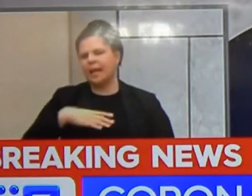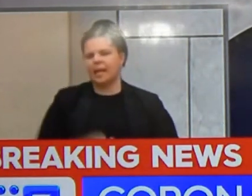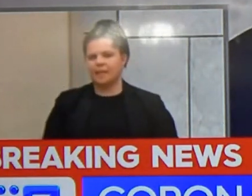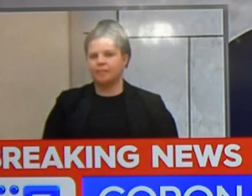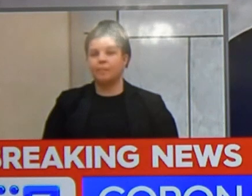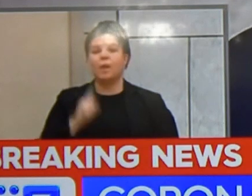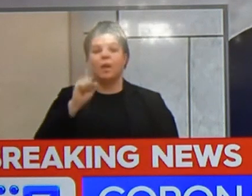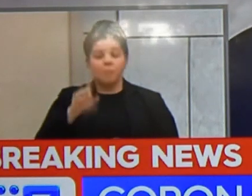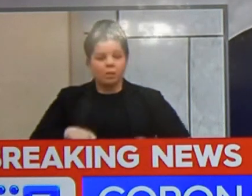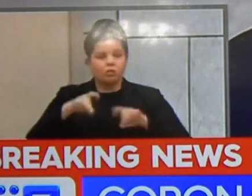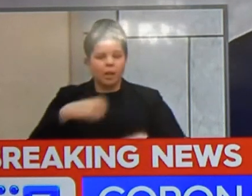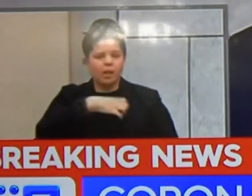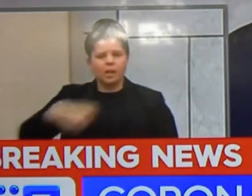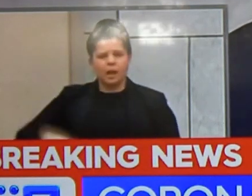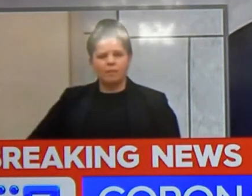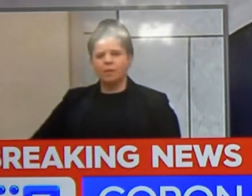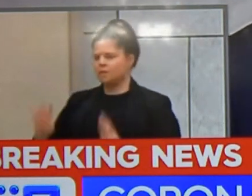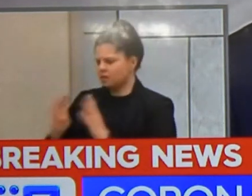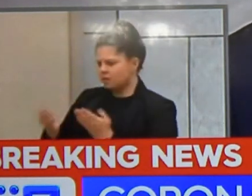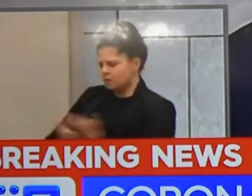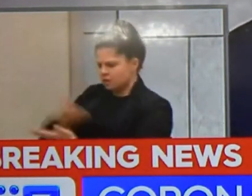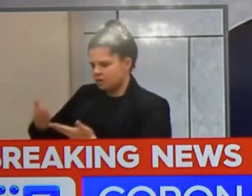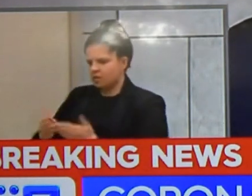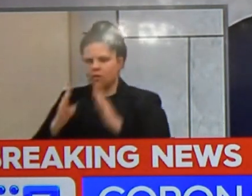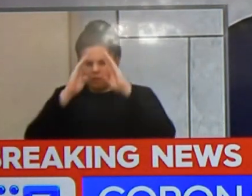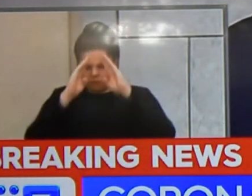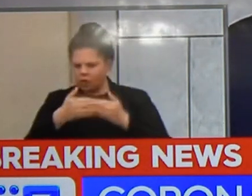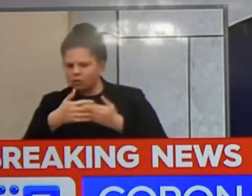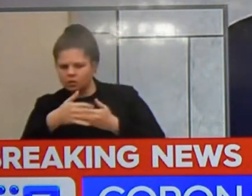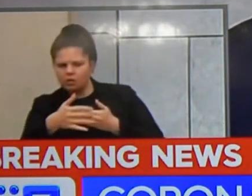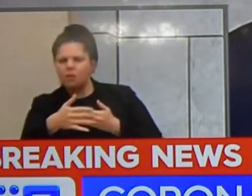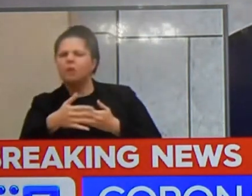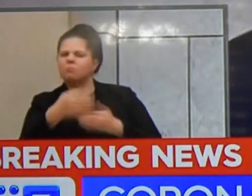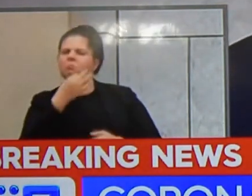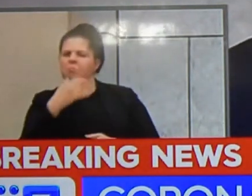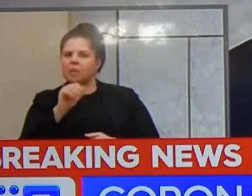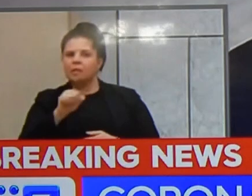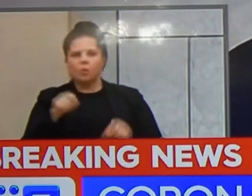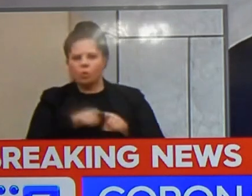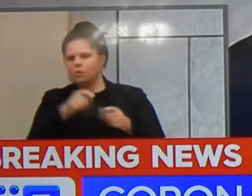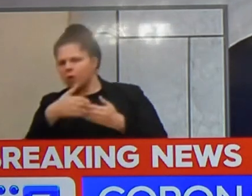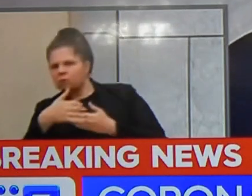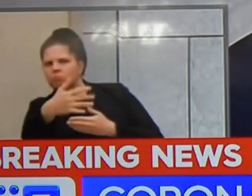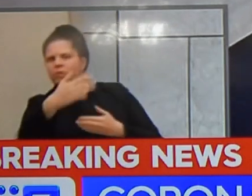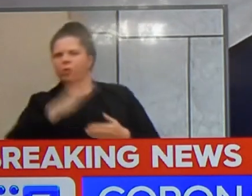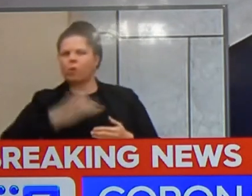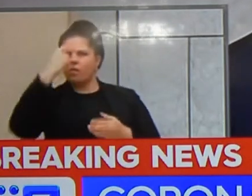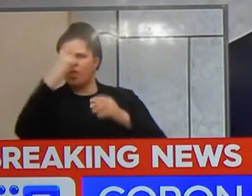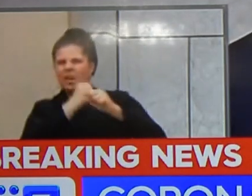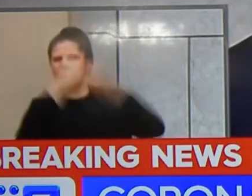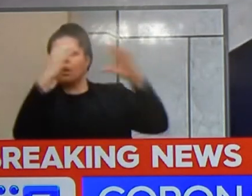National Cabinet is also very focused on the road out as well. We've talked about 6-month periods, and that is